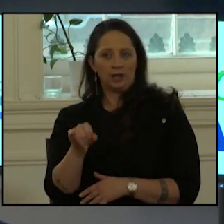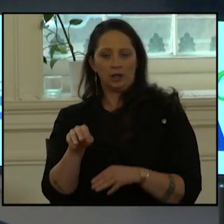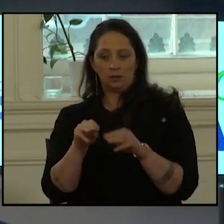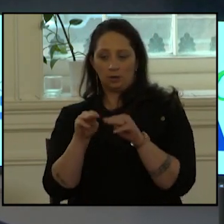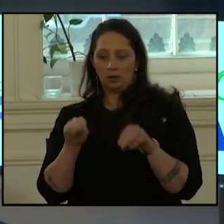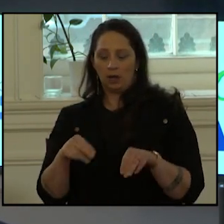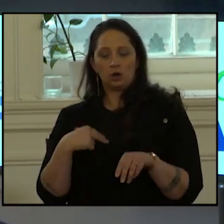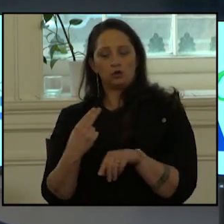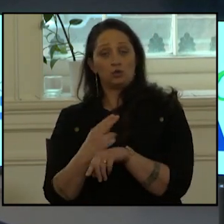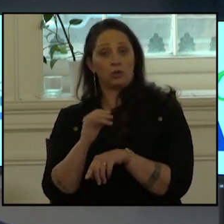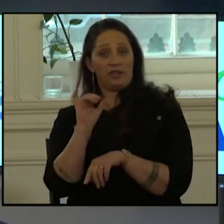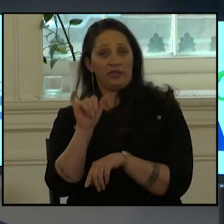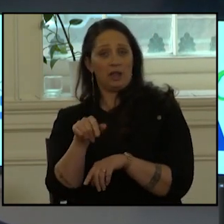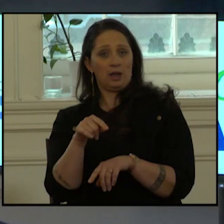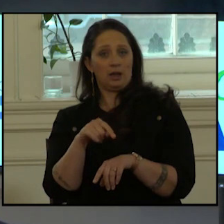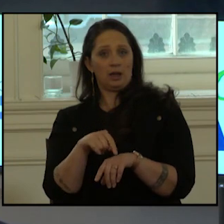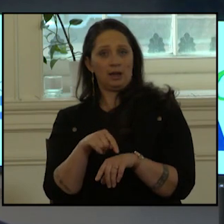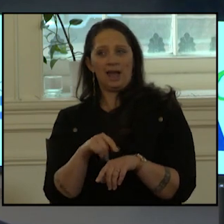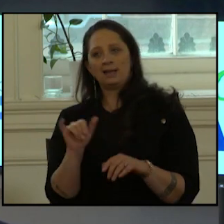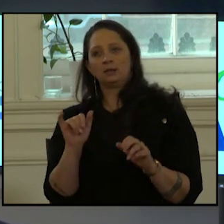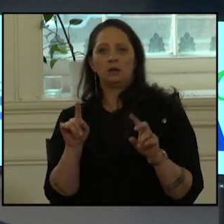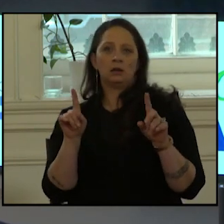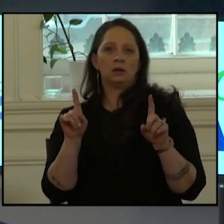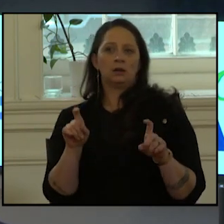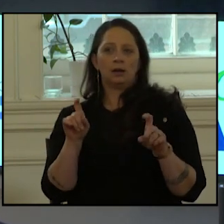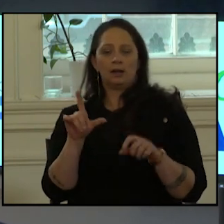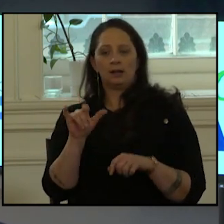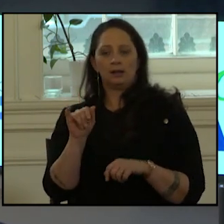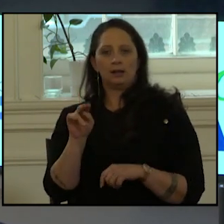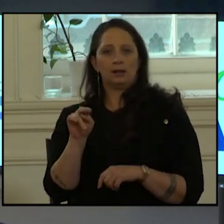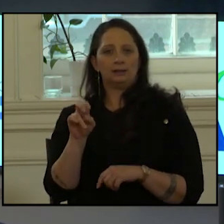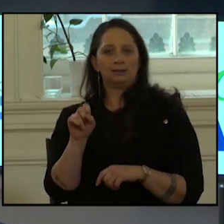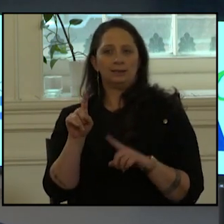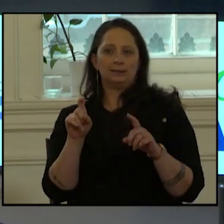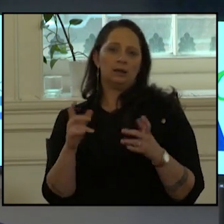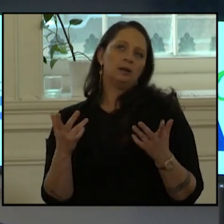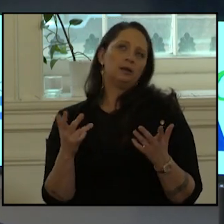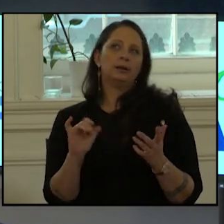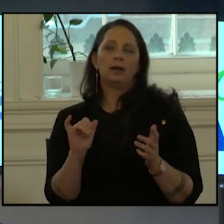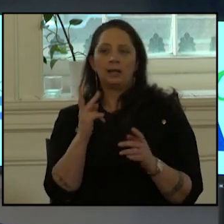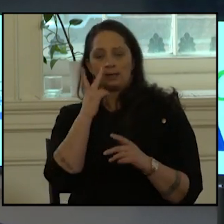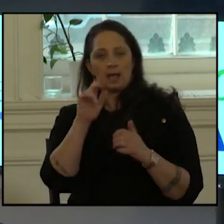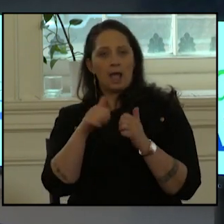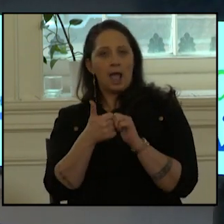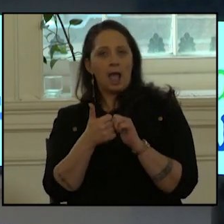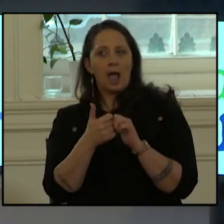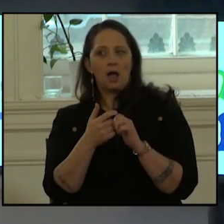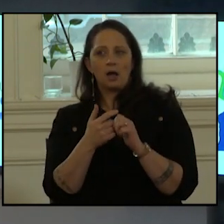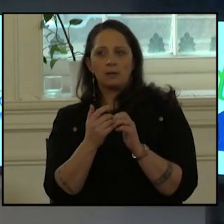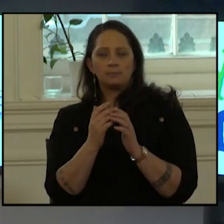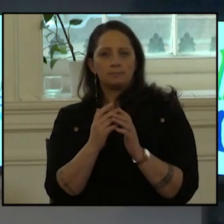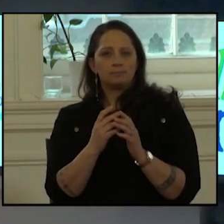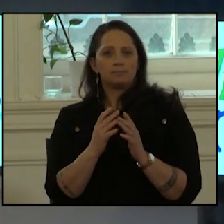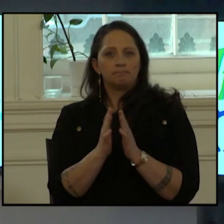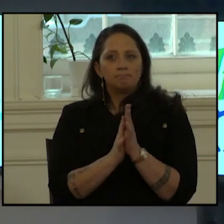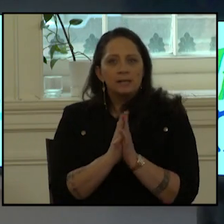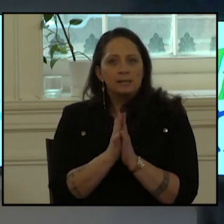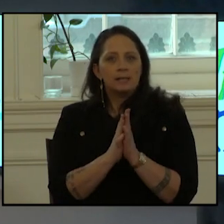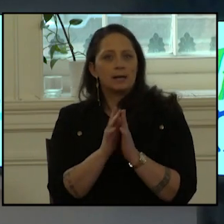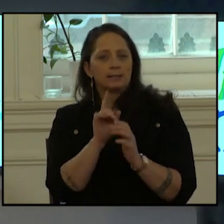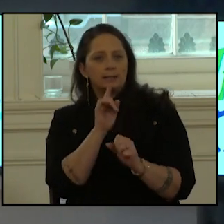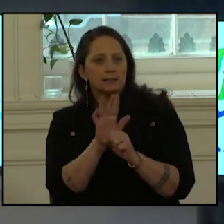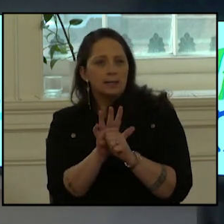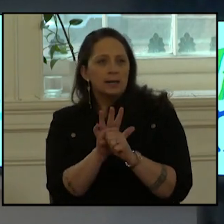I use that as a litmus test. It's a litmus test in the sense of to see how passionate, see how dedicated, see